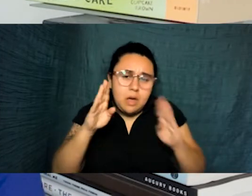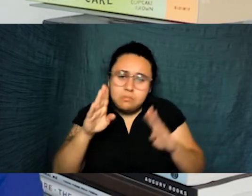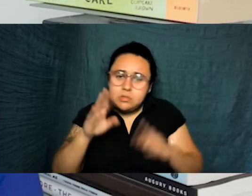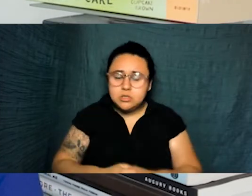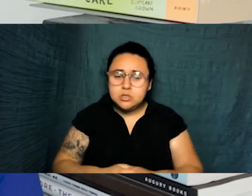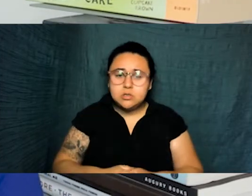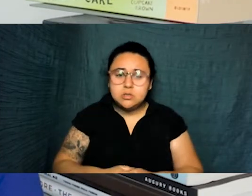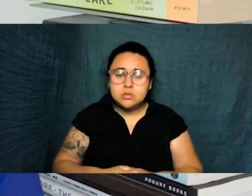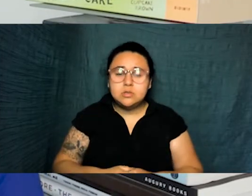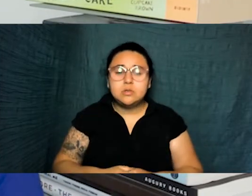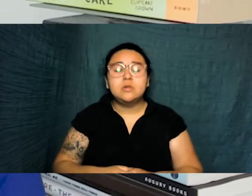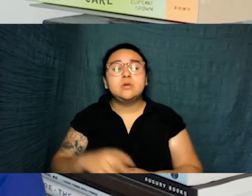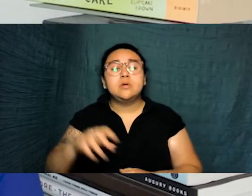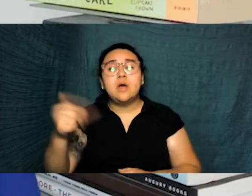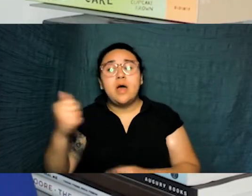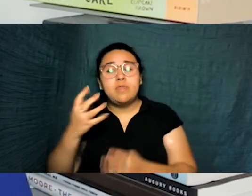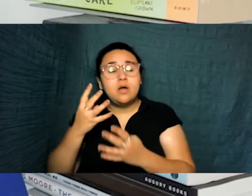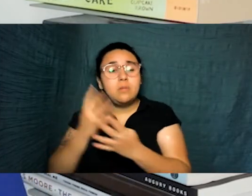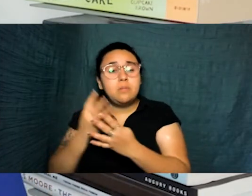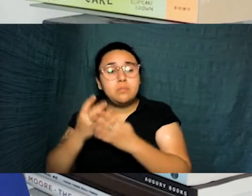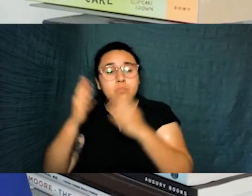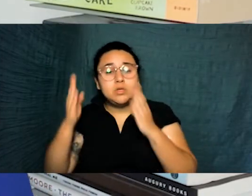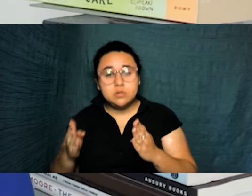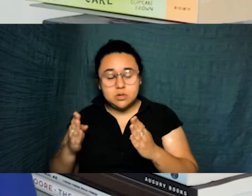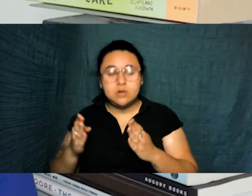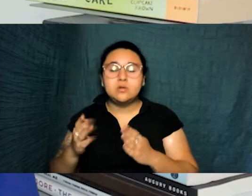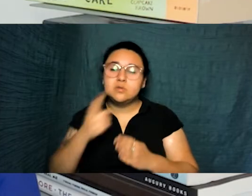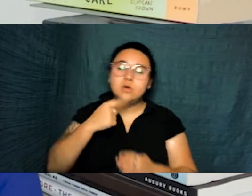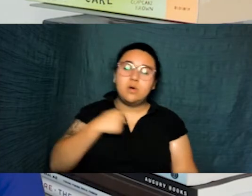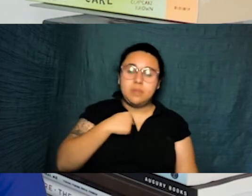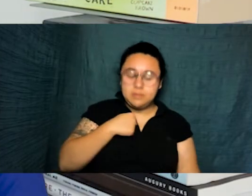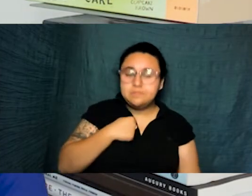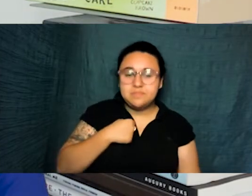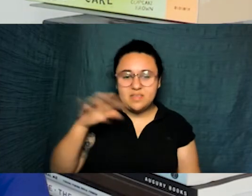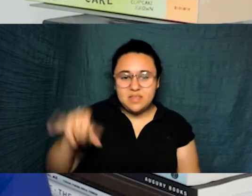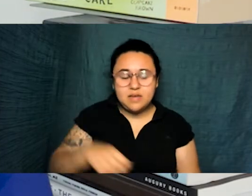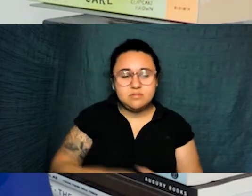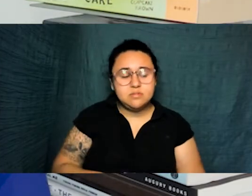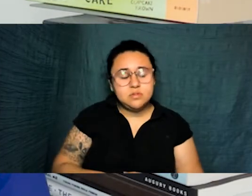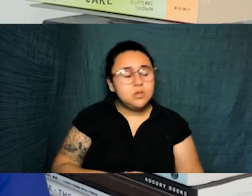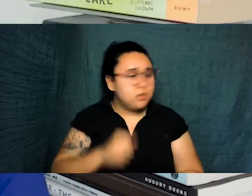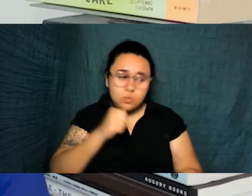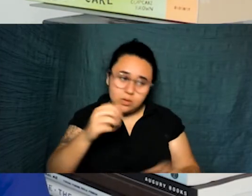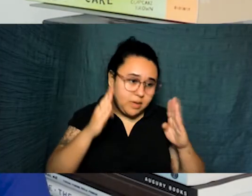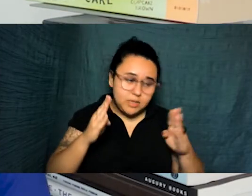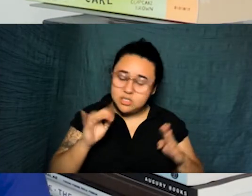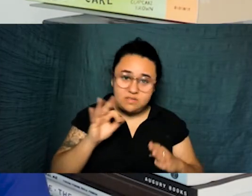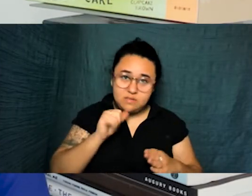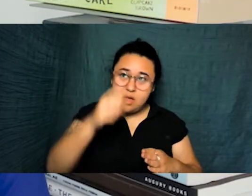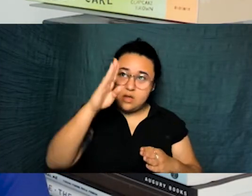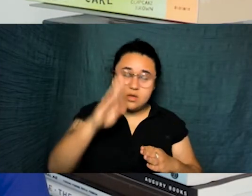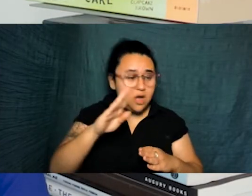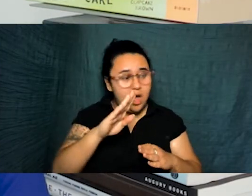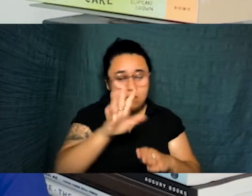fellow prisoner said to me while attempting to console me on the night before my sentencing. I picked myself up and